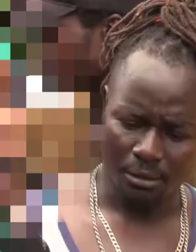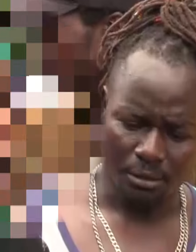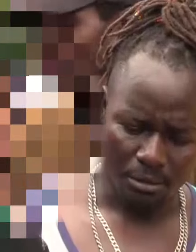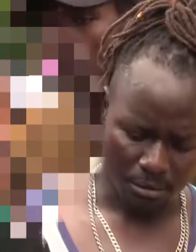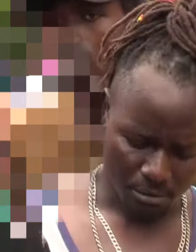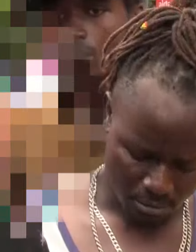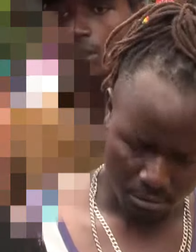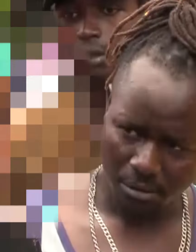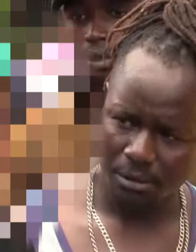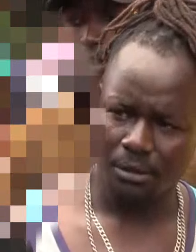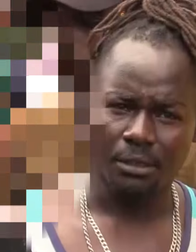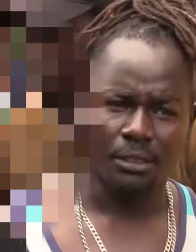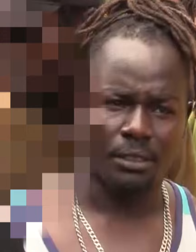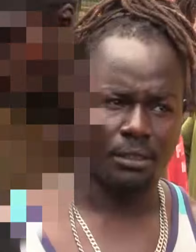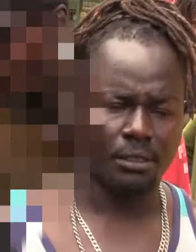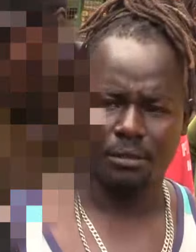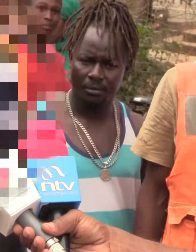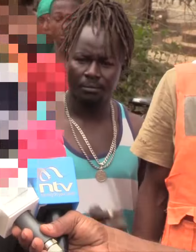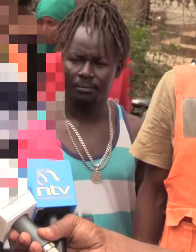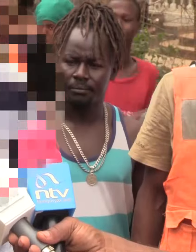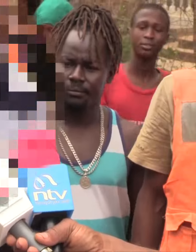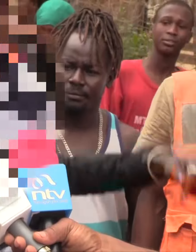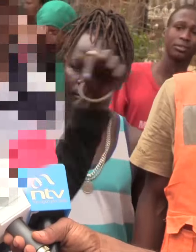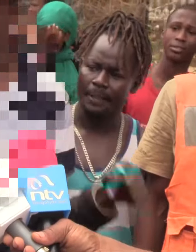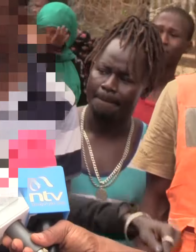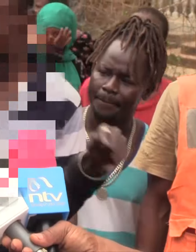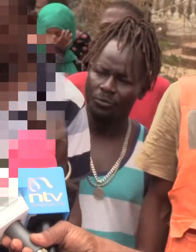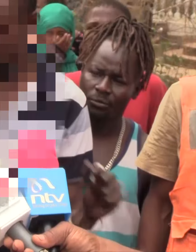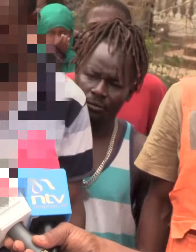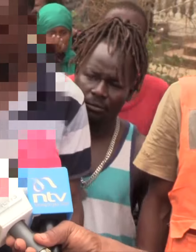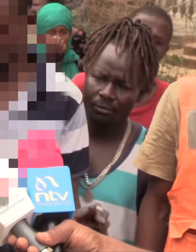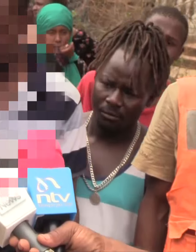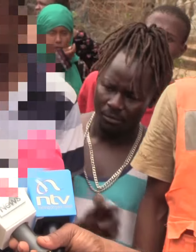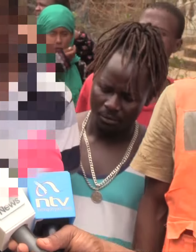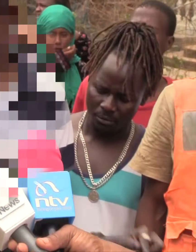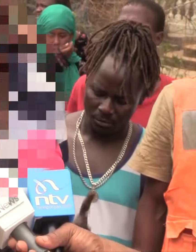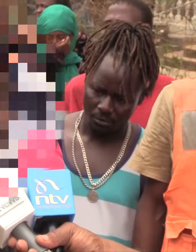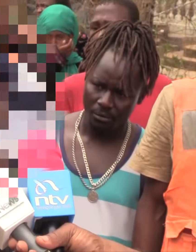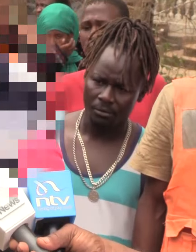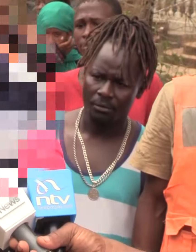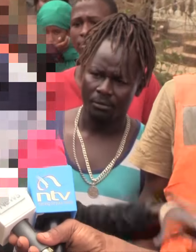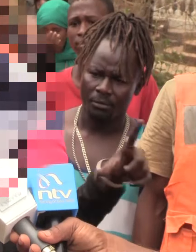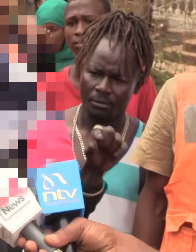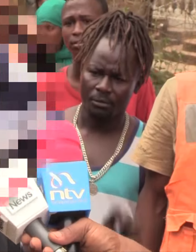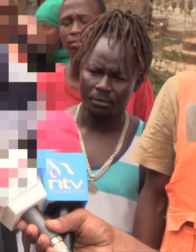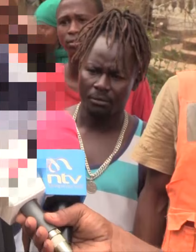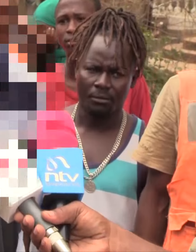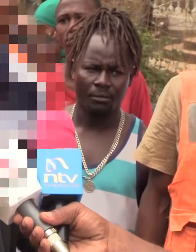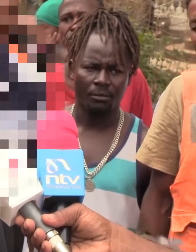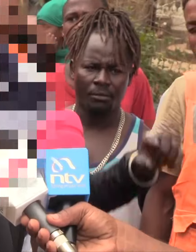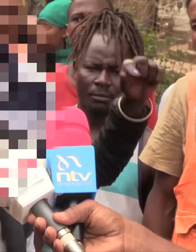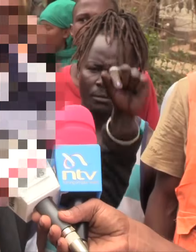kitu na imeonyesha mtoto ameumia. Mtoto wangu amejeruhiwa vibaya mbele na nyuma kwa huyo